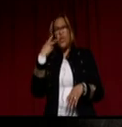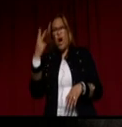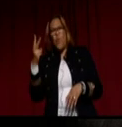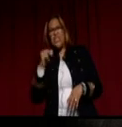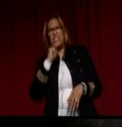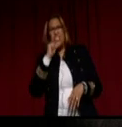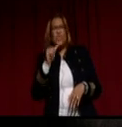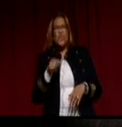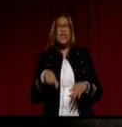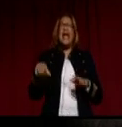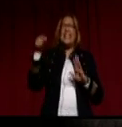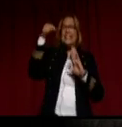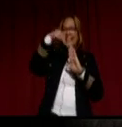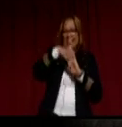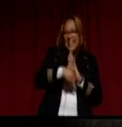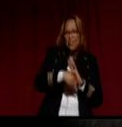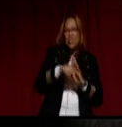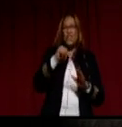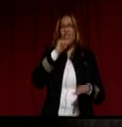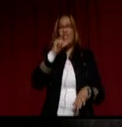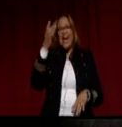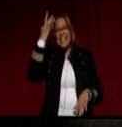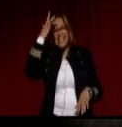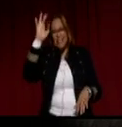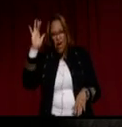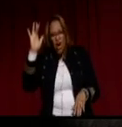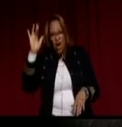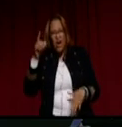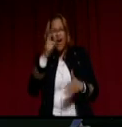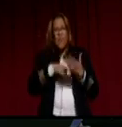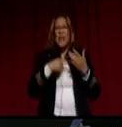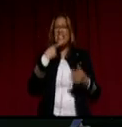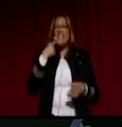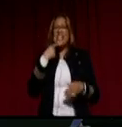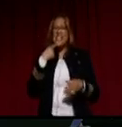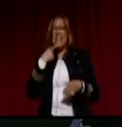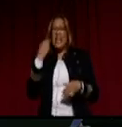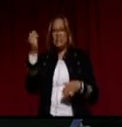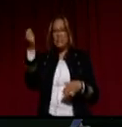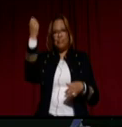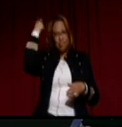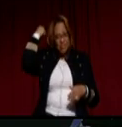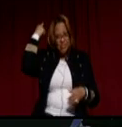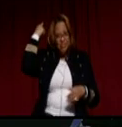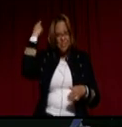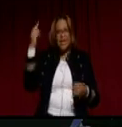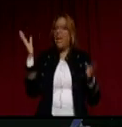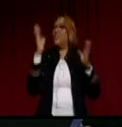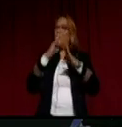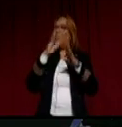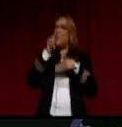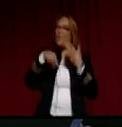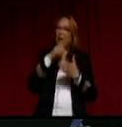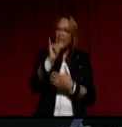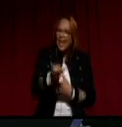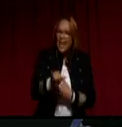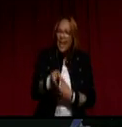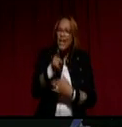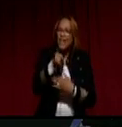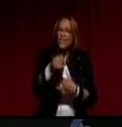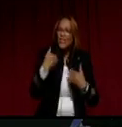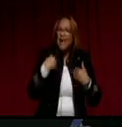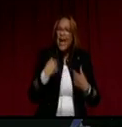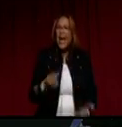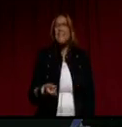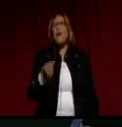you're not deep, you're not smart, and what he just said goes over your head, don't worry about it, because you have